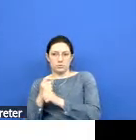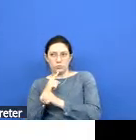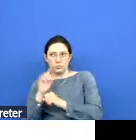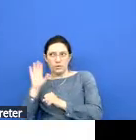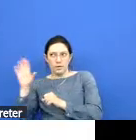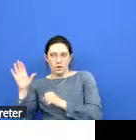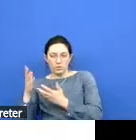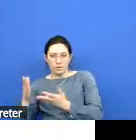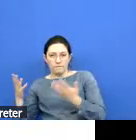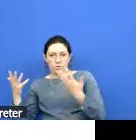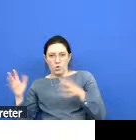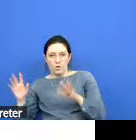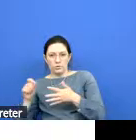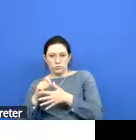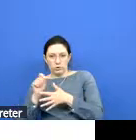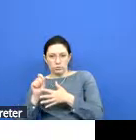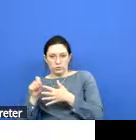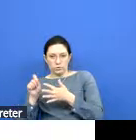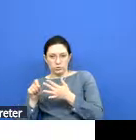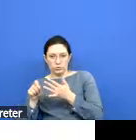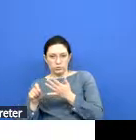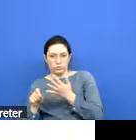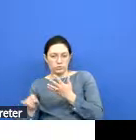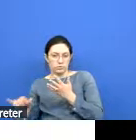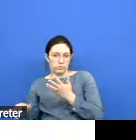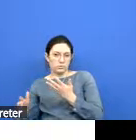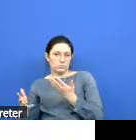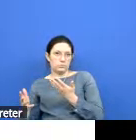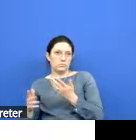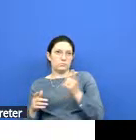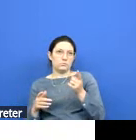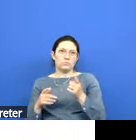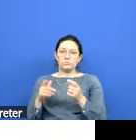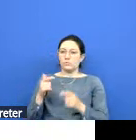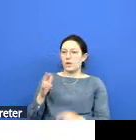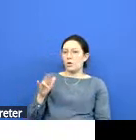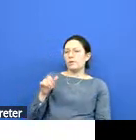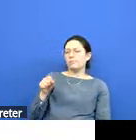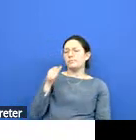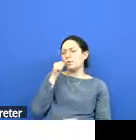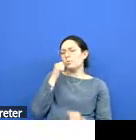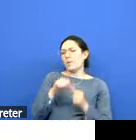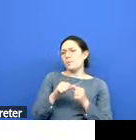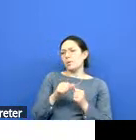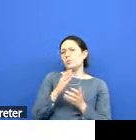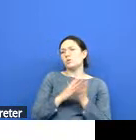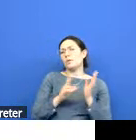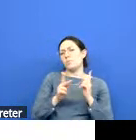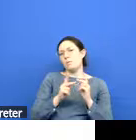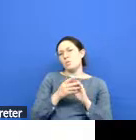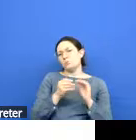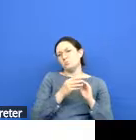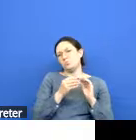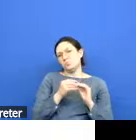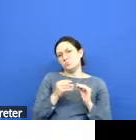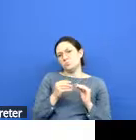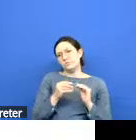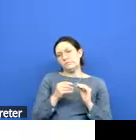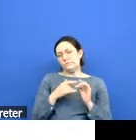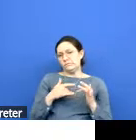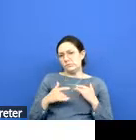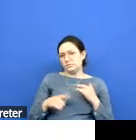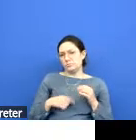stuff addresses all of the potentially adverse impacts. And I remember that. I just remember people at some of the public hearings were bringing up the